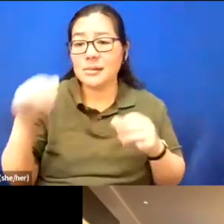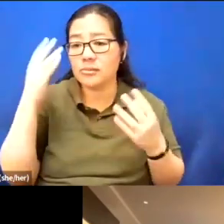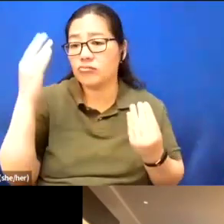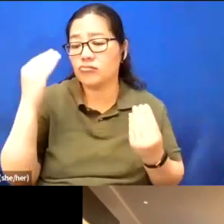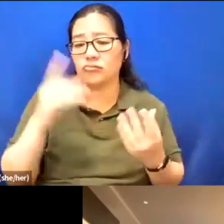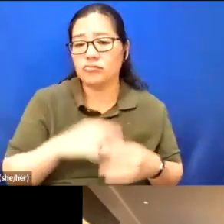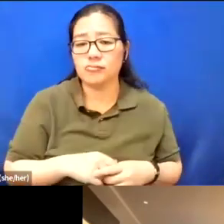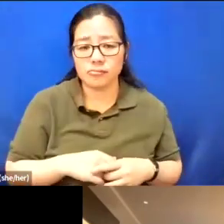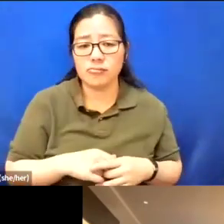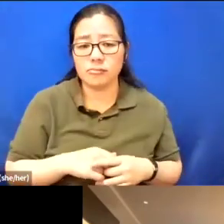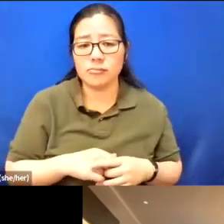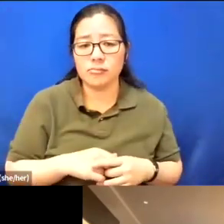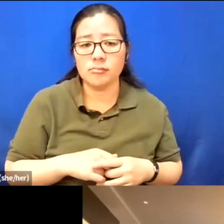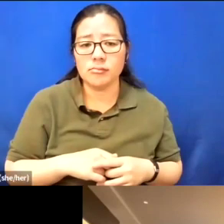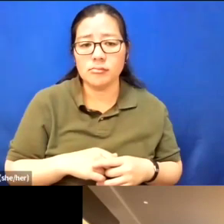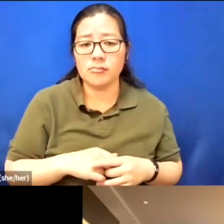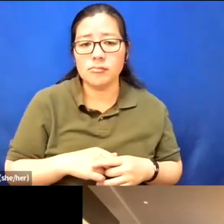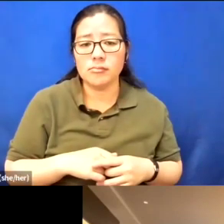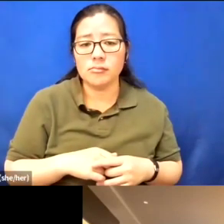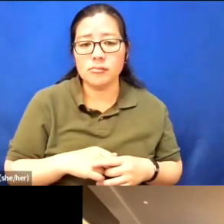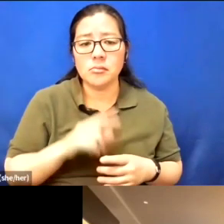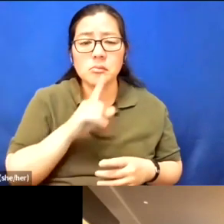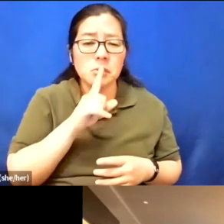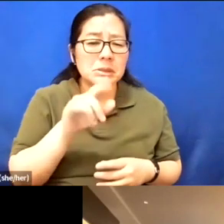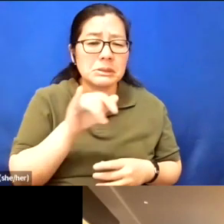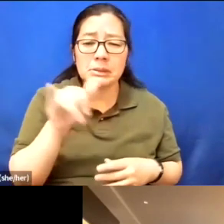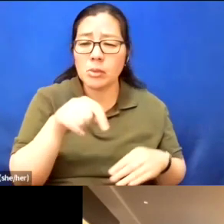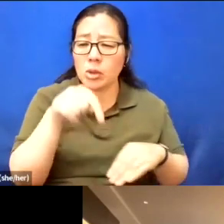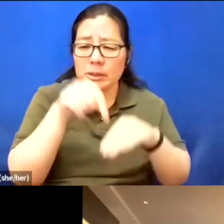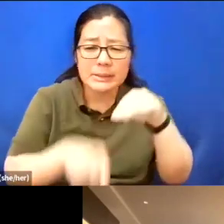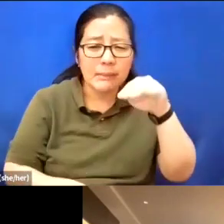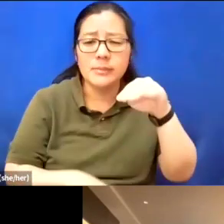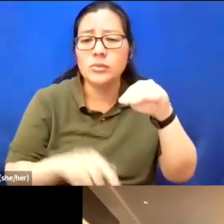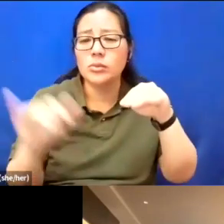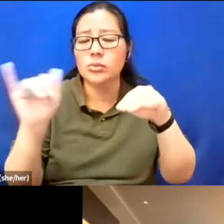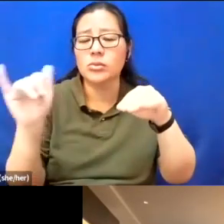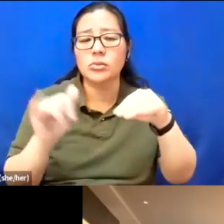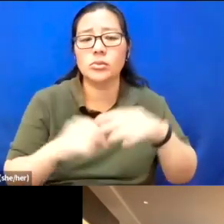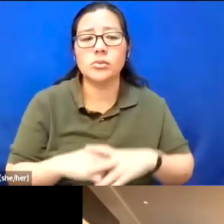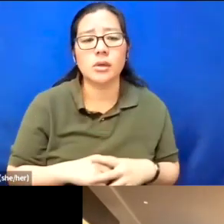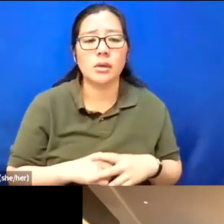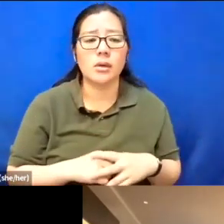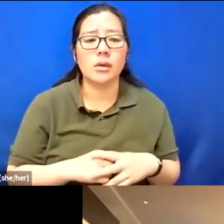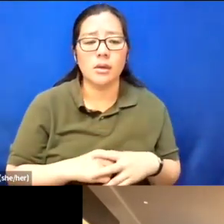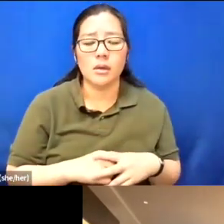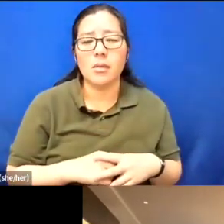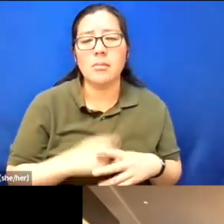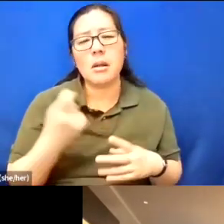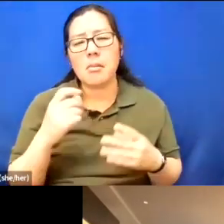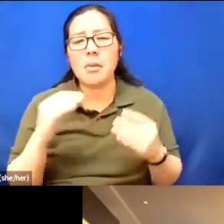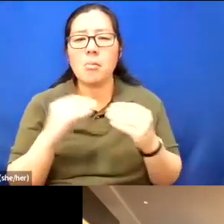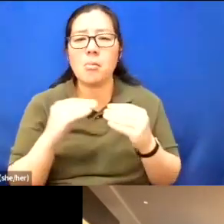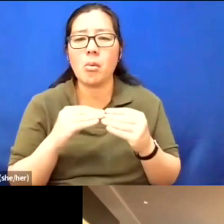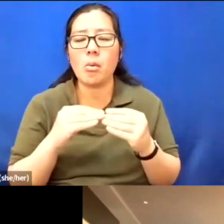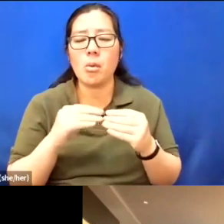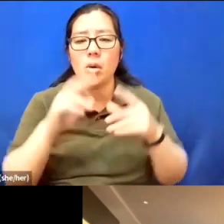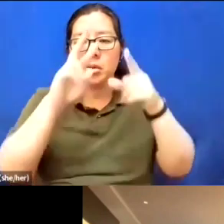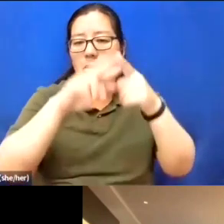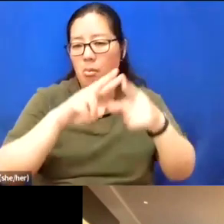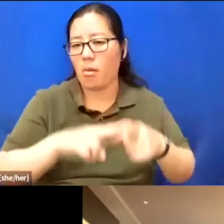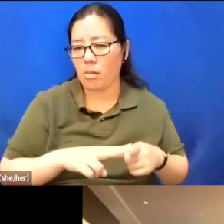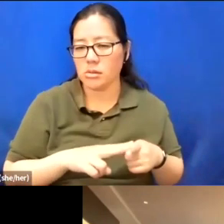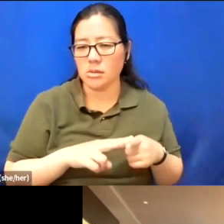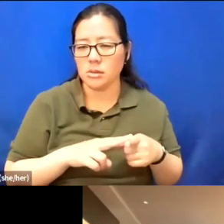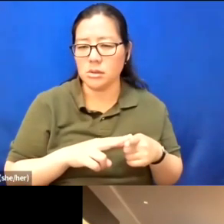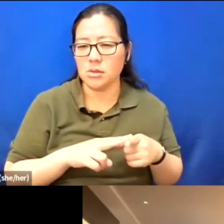and it's to a fairly similar depth. It's just there is a little bit more terminology that comes with